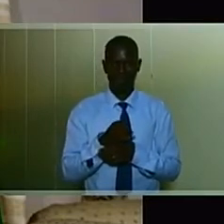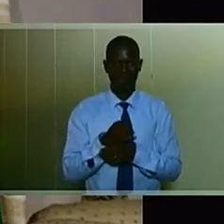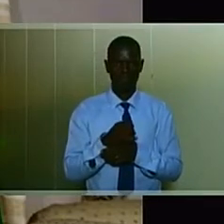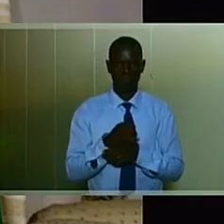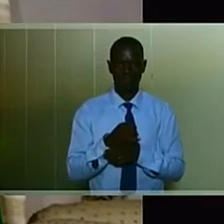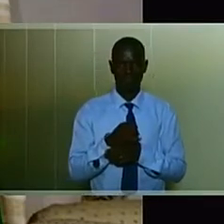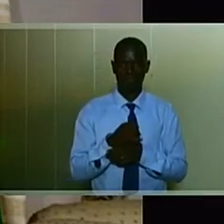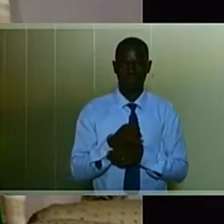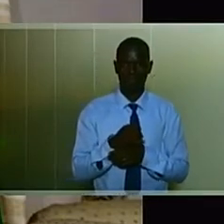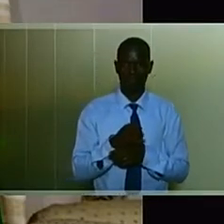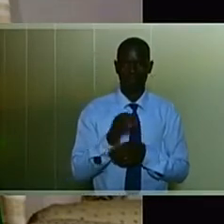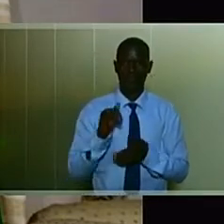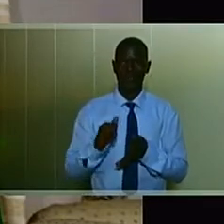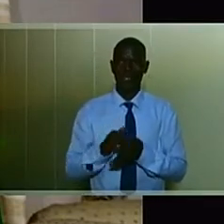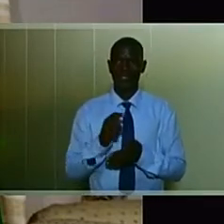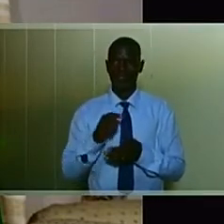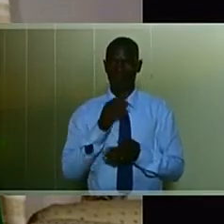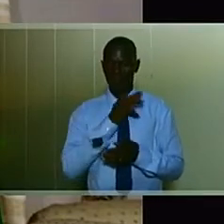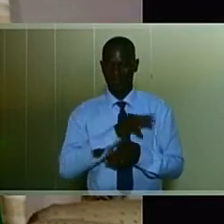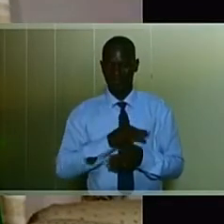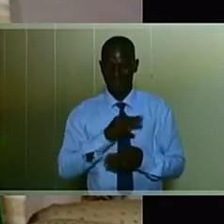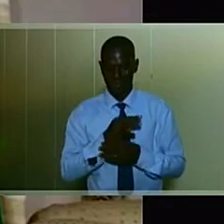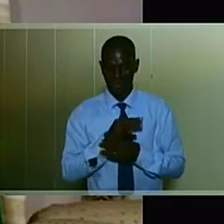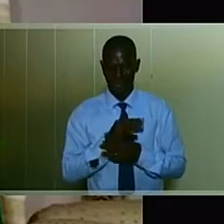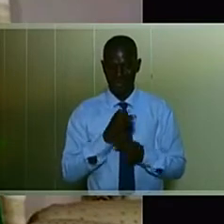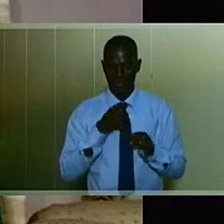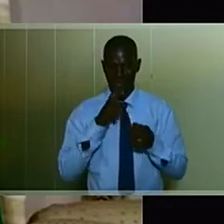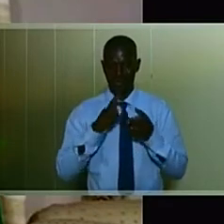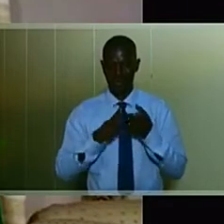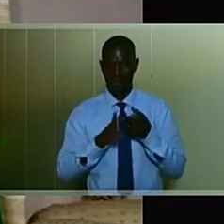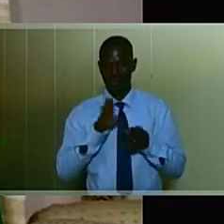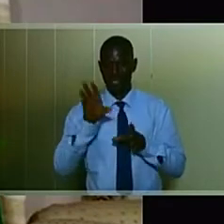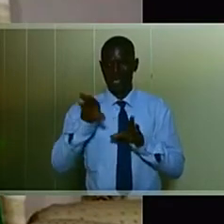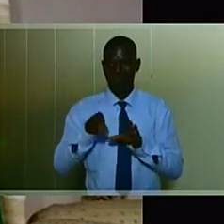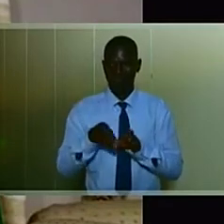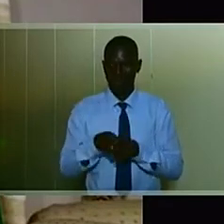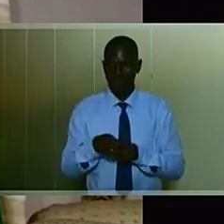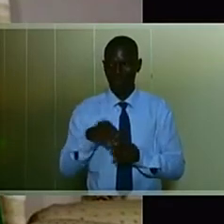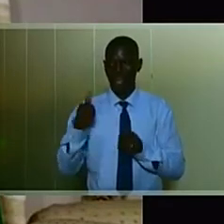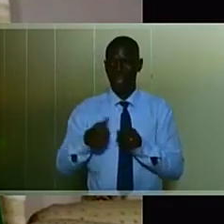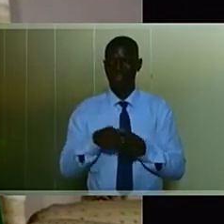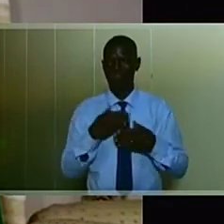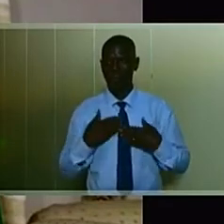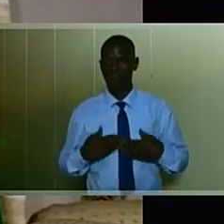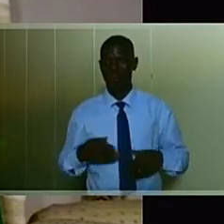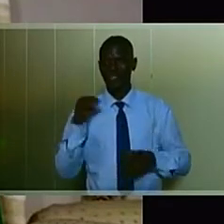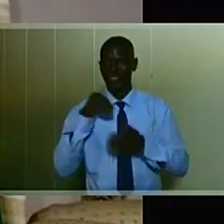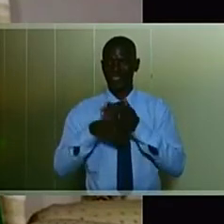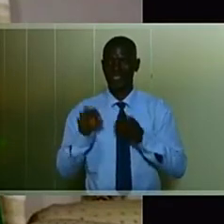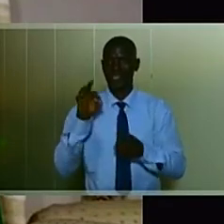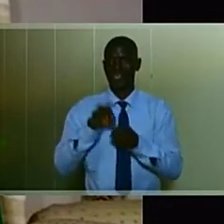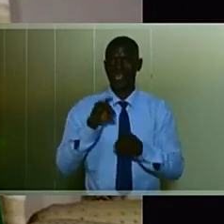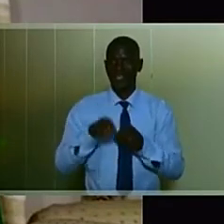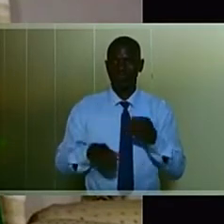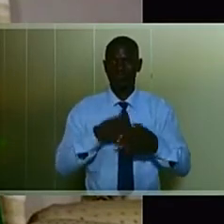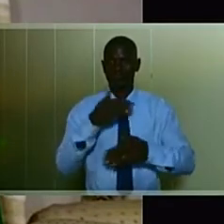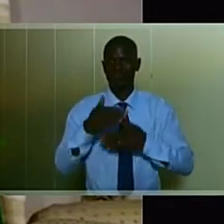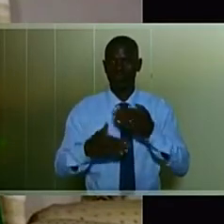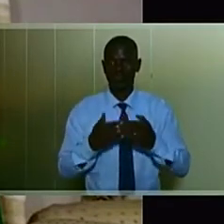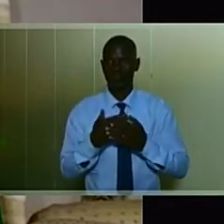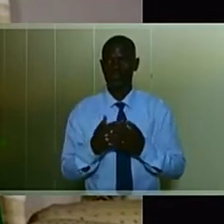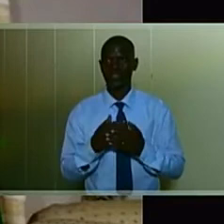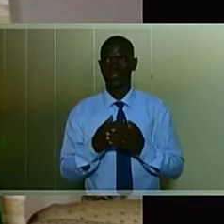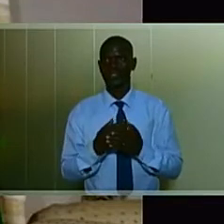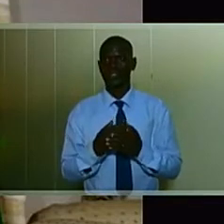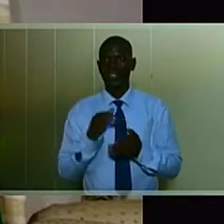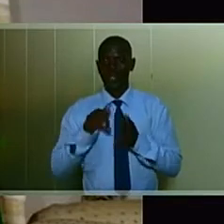Nations, that we ensure that a free, fair, inclusive, and credible election is conducted in our country.